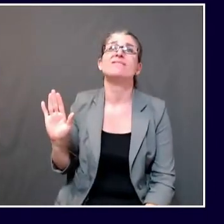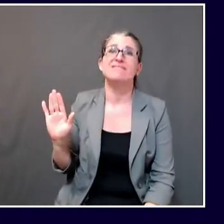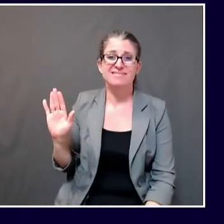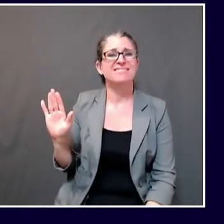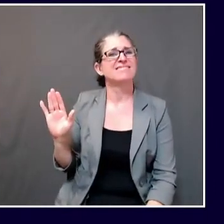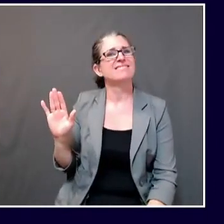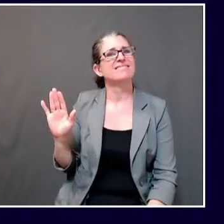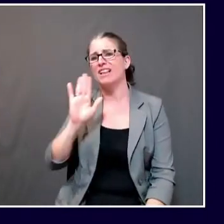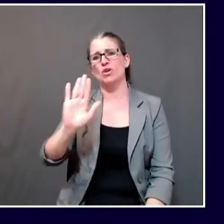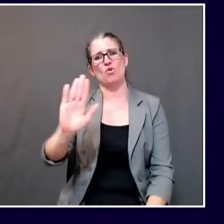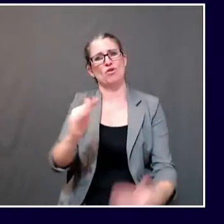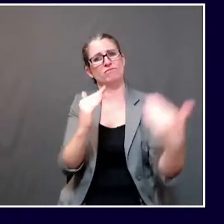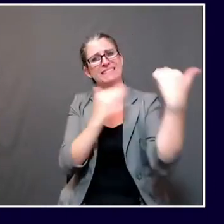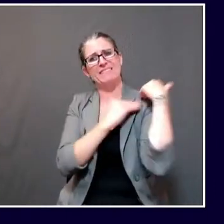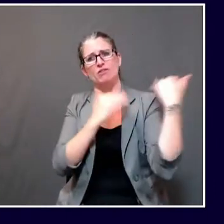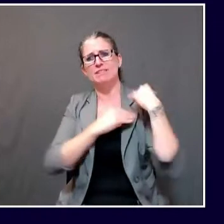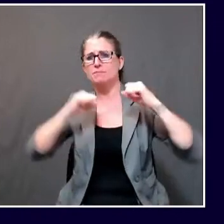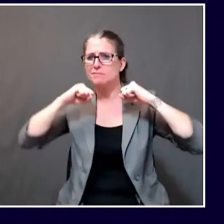and wear a mask too.